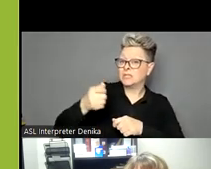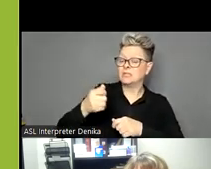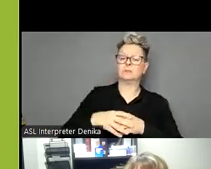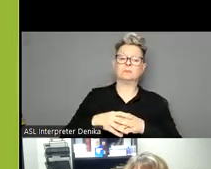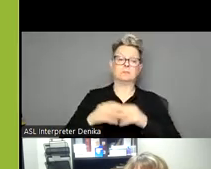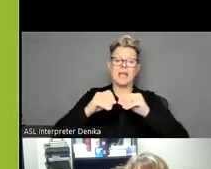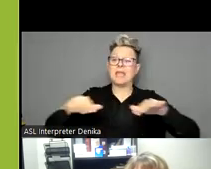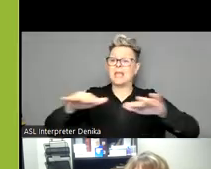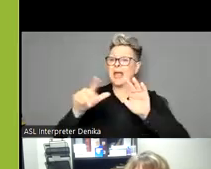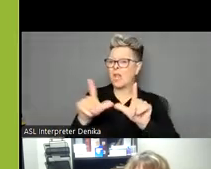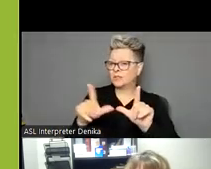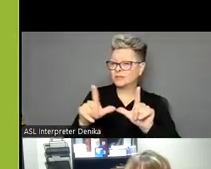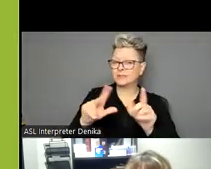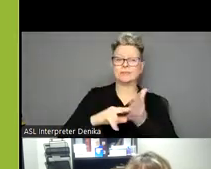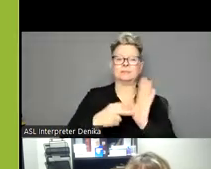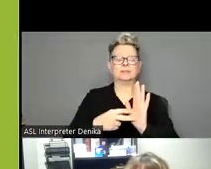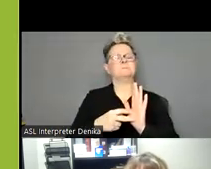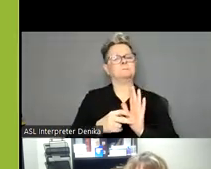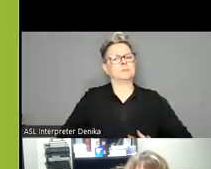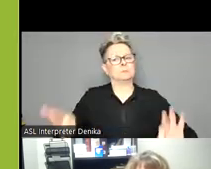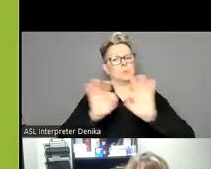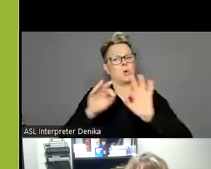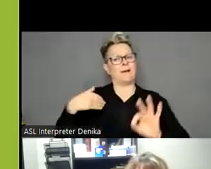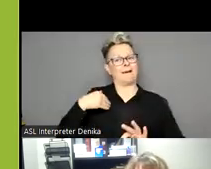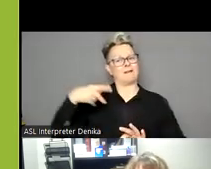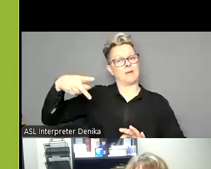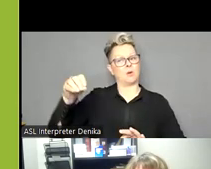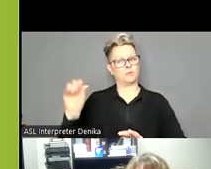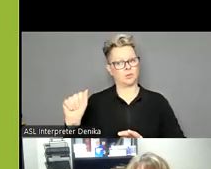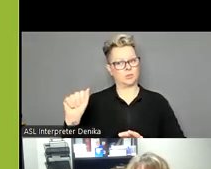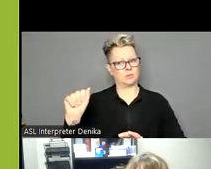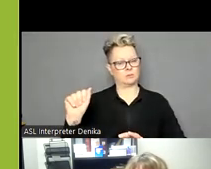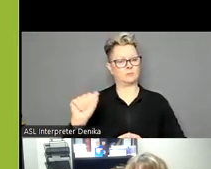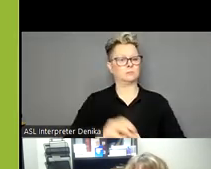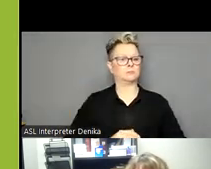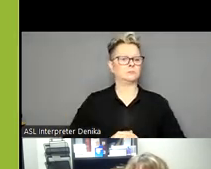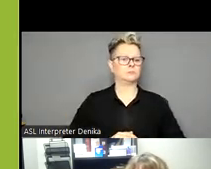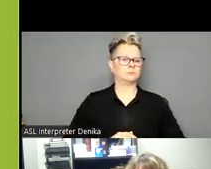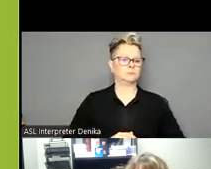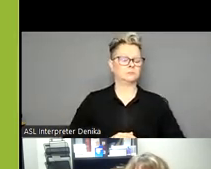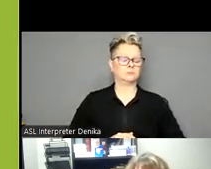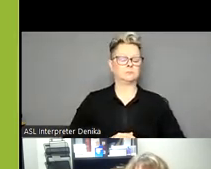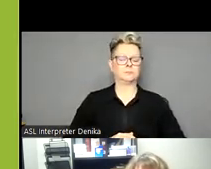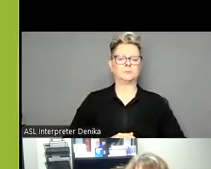another example of people who might strongly want to consider having a power of attorney in place.